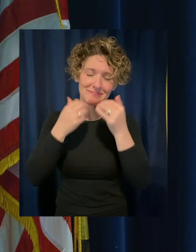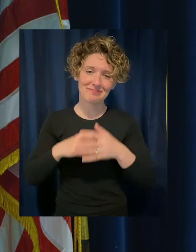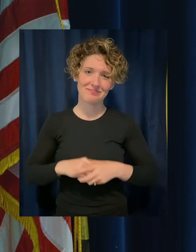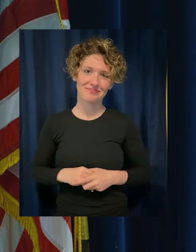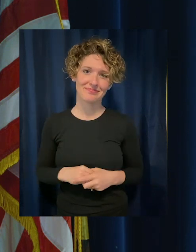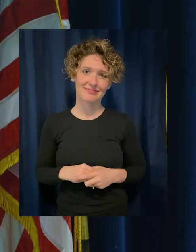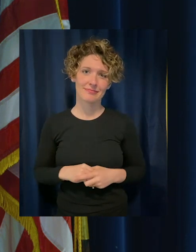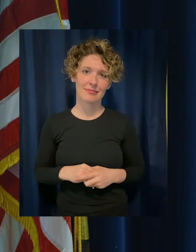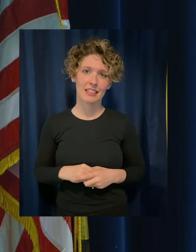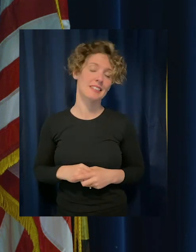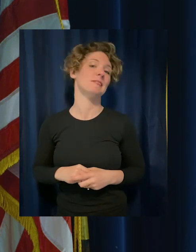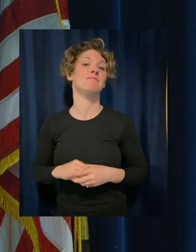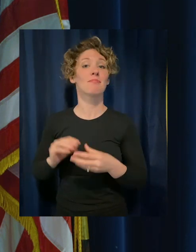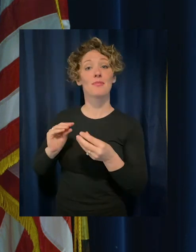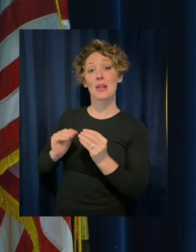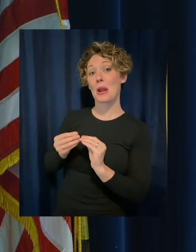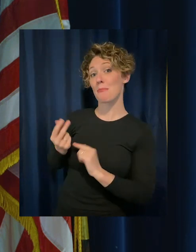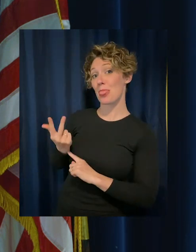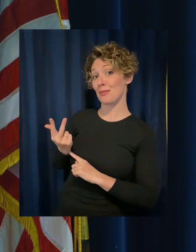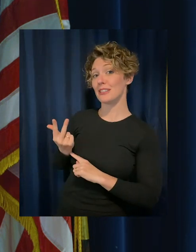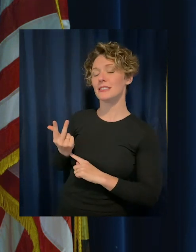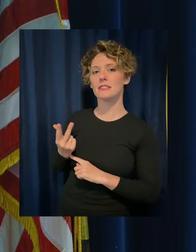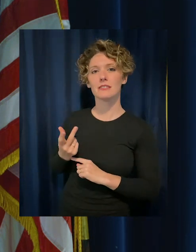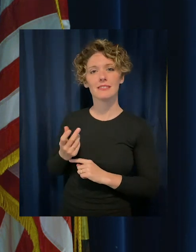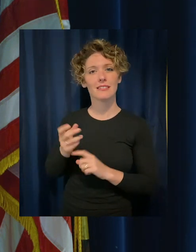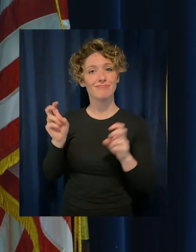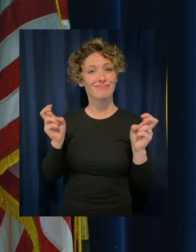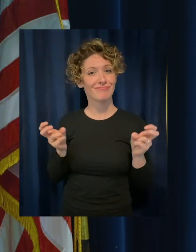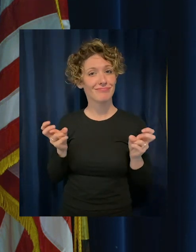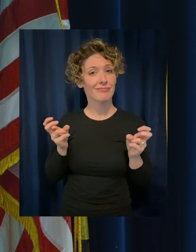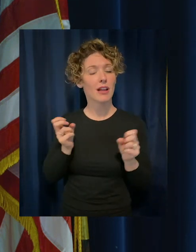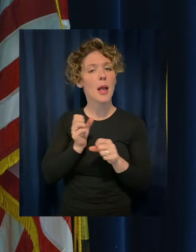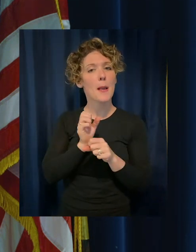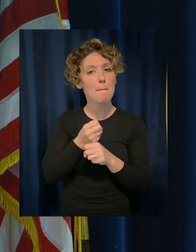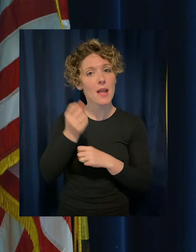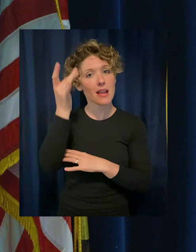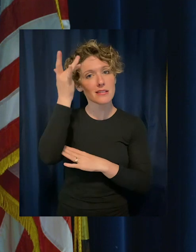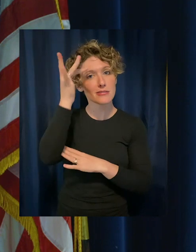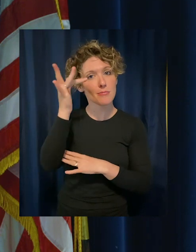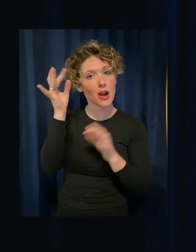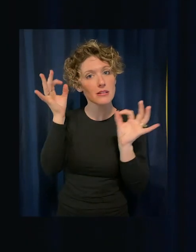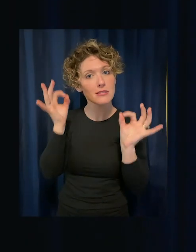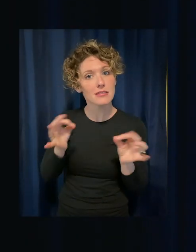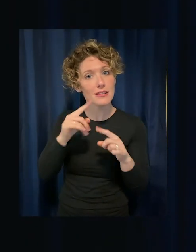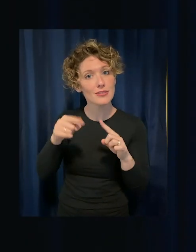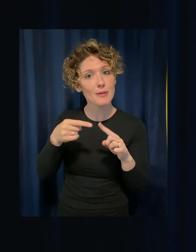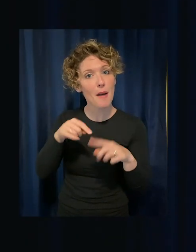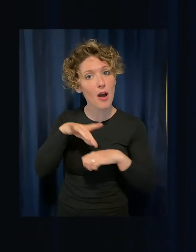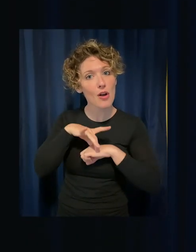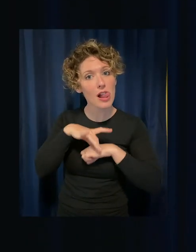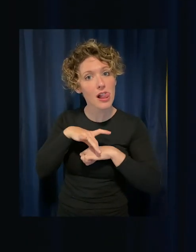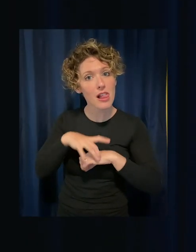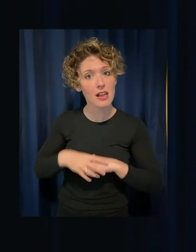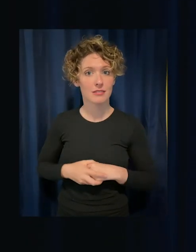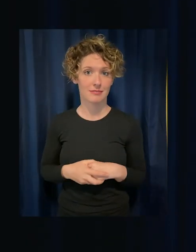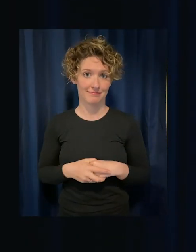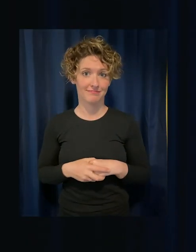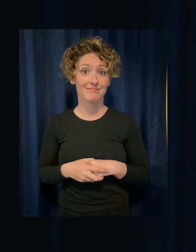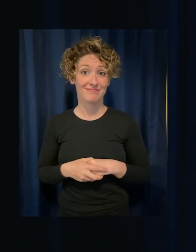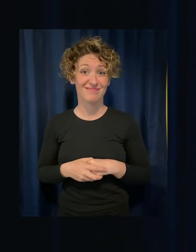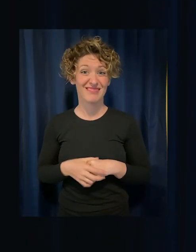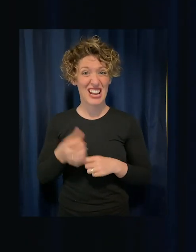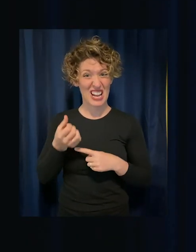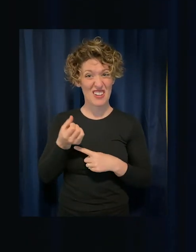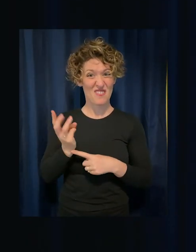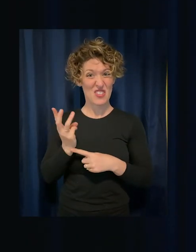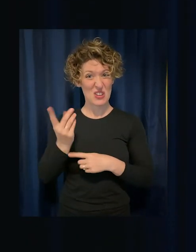Number 3 is make wise choices about this planet. It was just Earth Day a few weeks ago, and the news showed great pictures